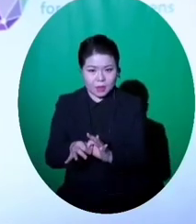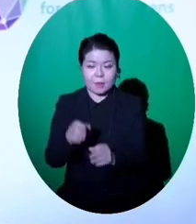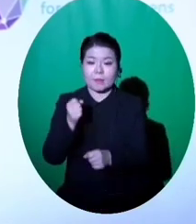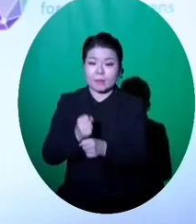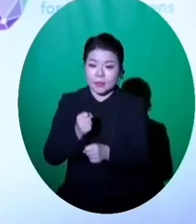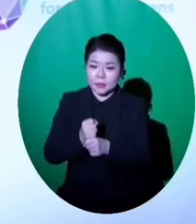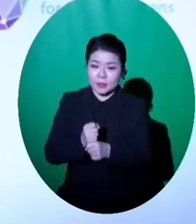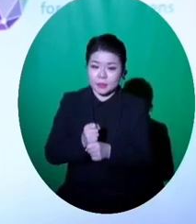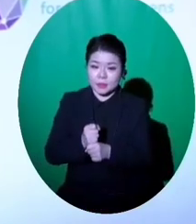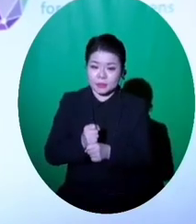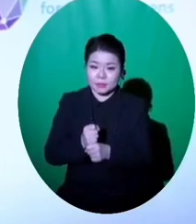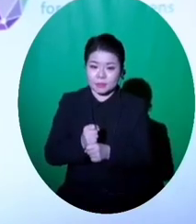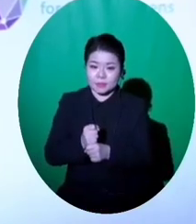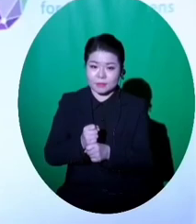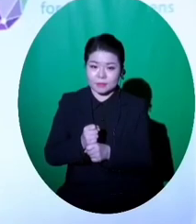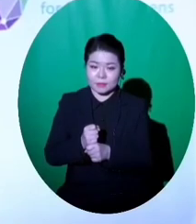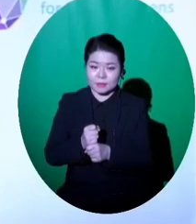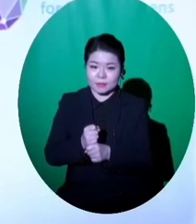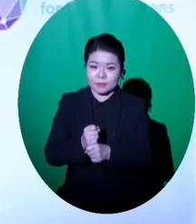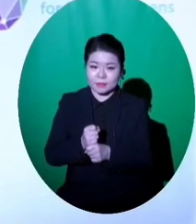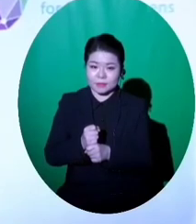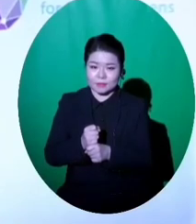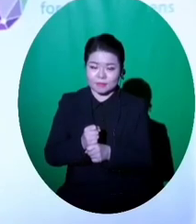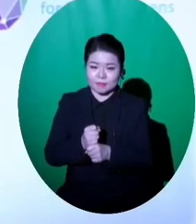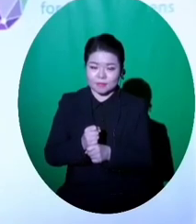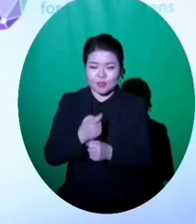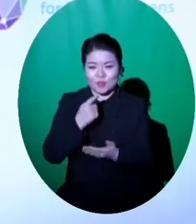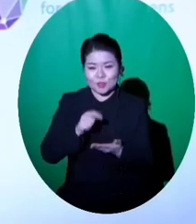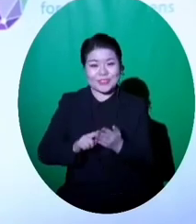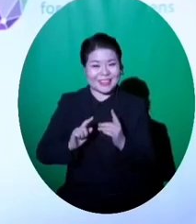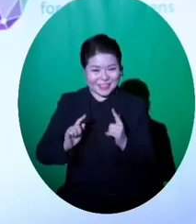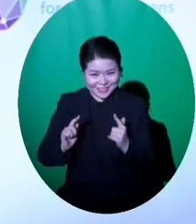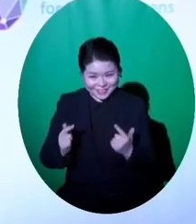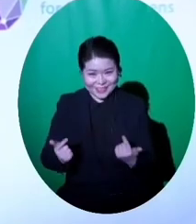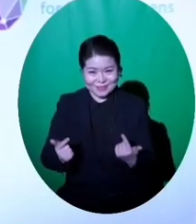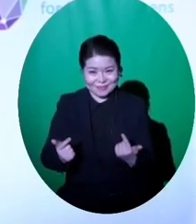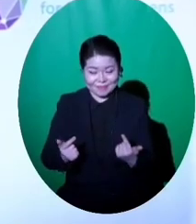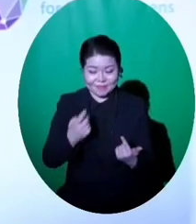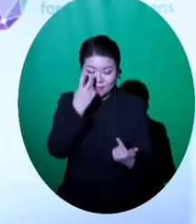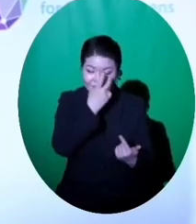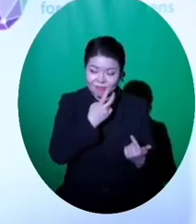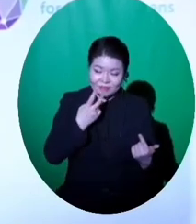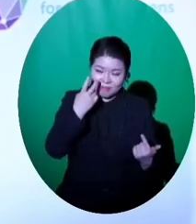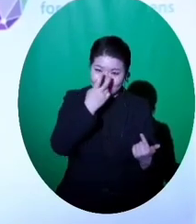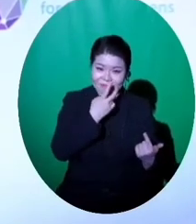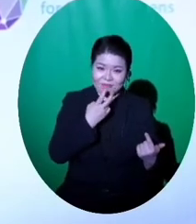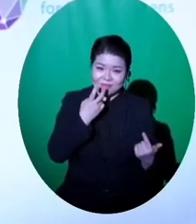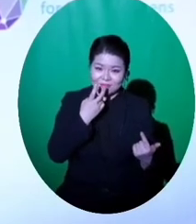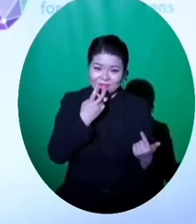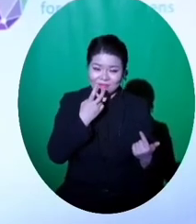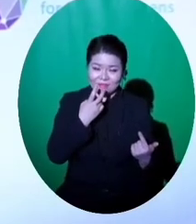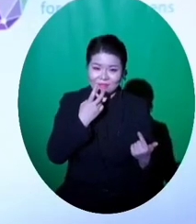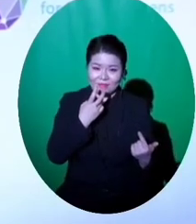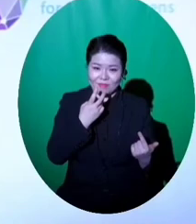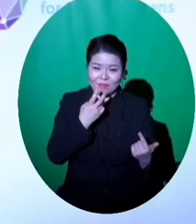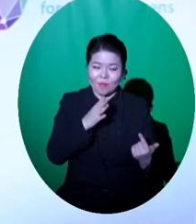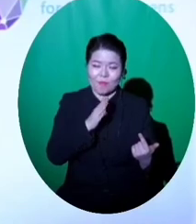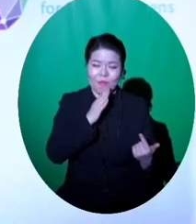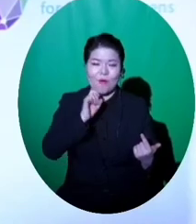is a difficult ask. So I think we should not underestimate the labor and commitment that we are asking other